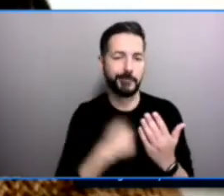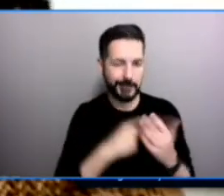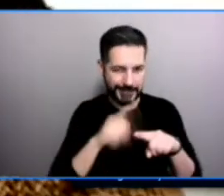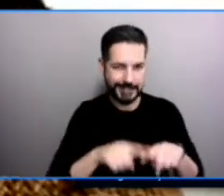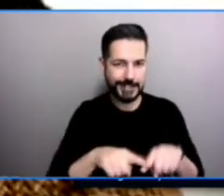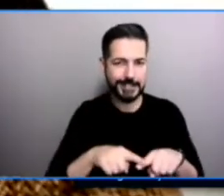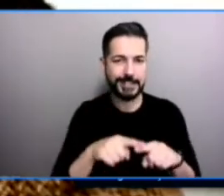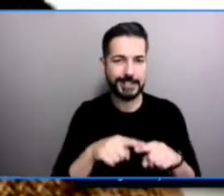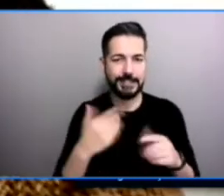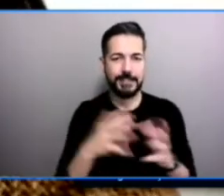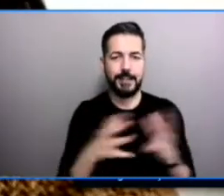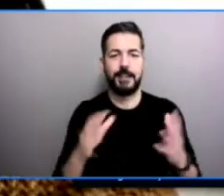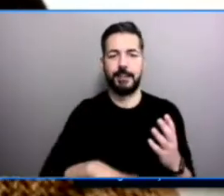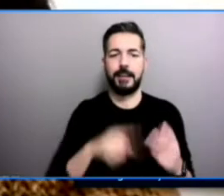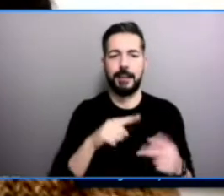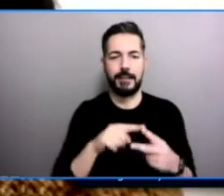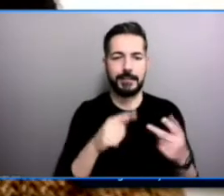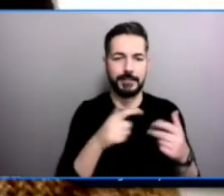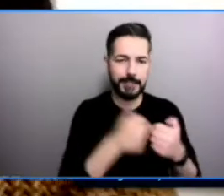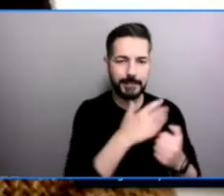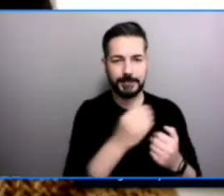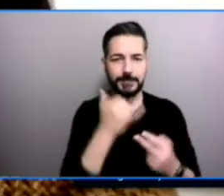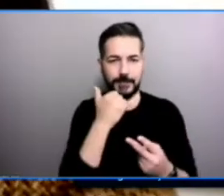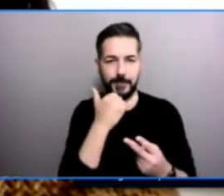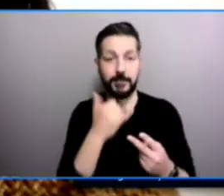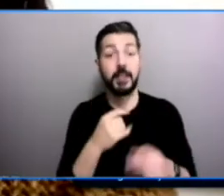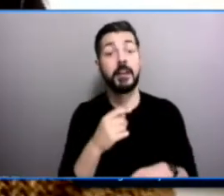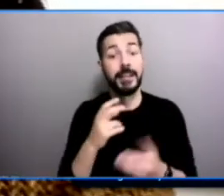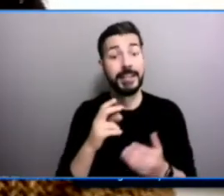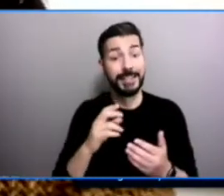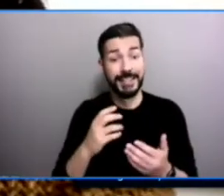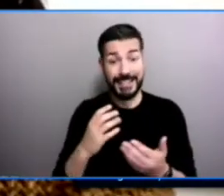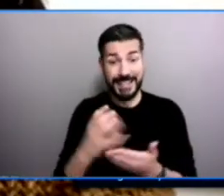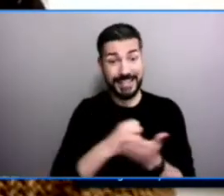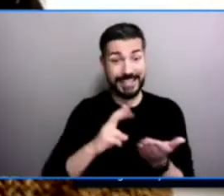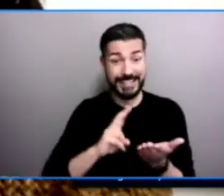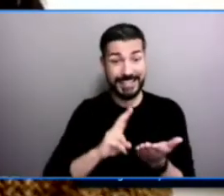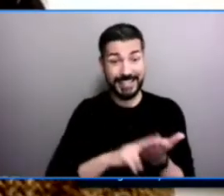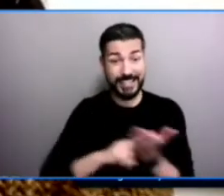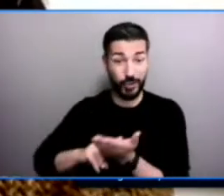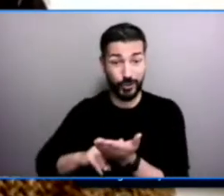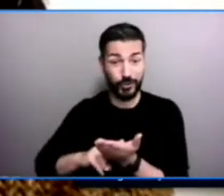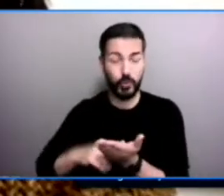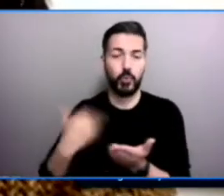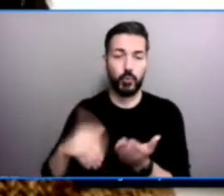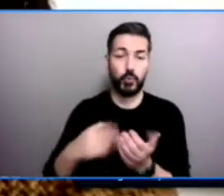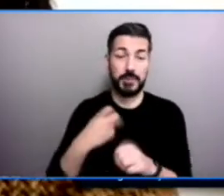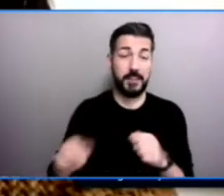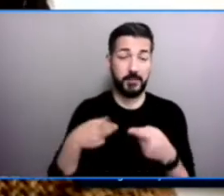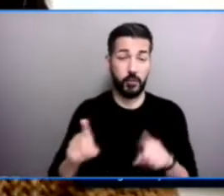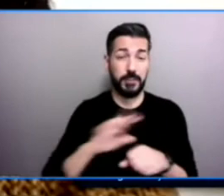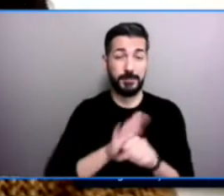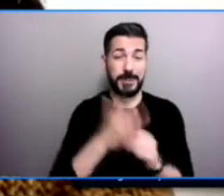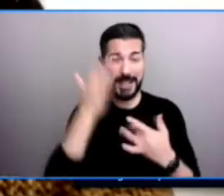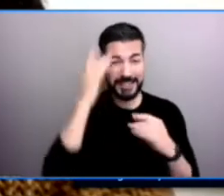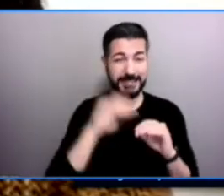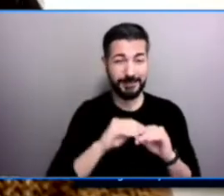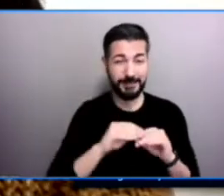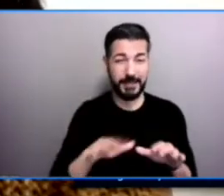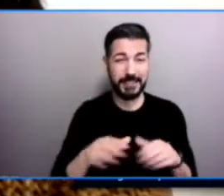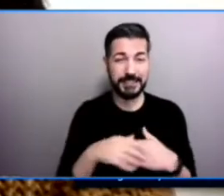Truth. Ashley or Melina, any other thoughts on the impacts? Yeah, in